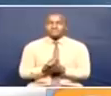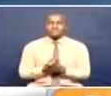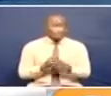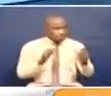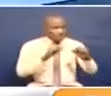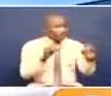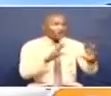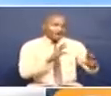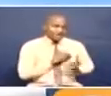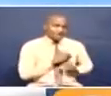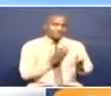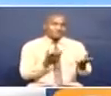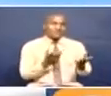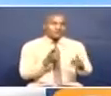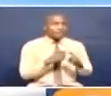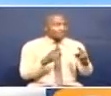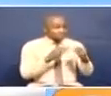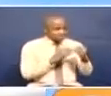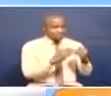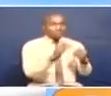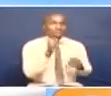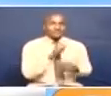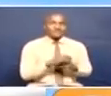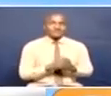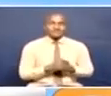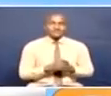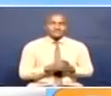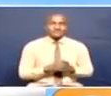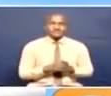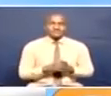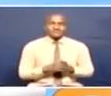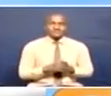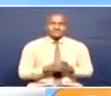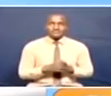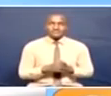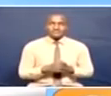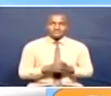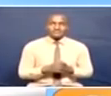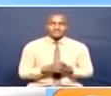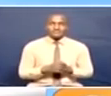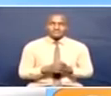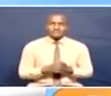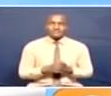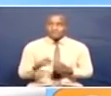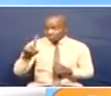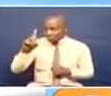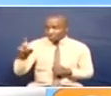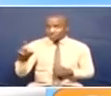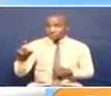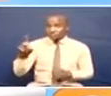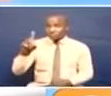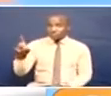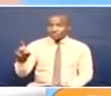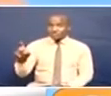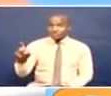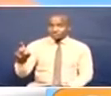accepted. Okay, but they didn't move on. No, they moved on. No, we're the question we're asking, Monica, where's our little